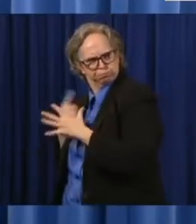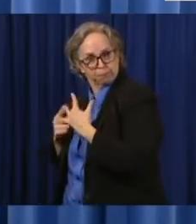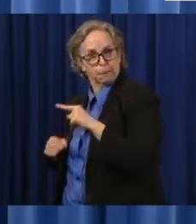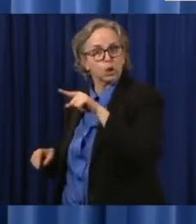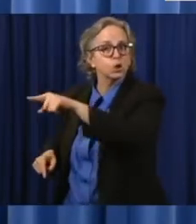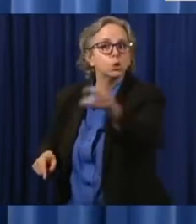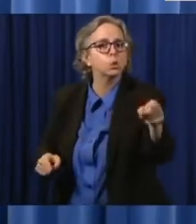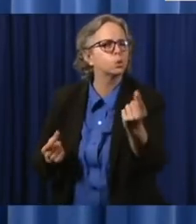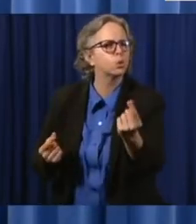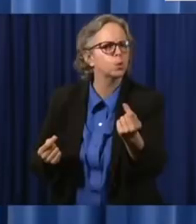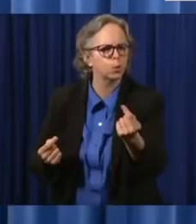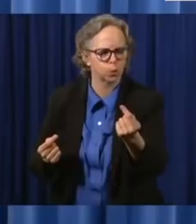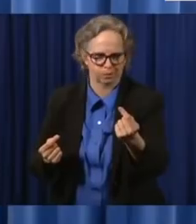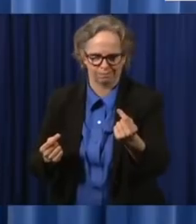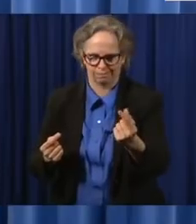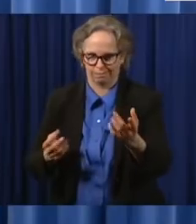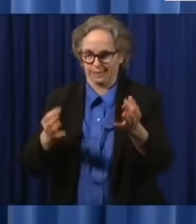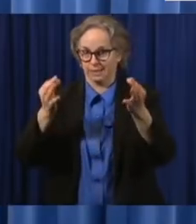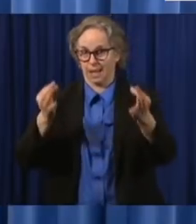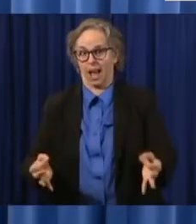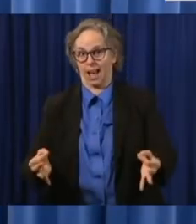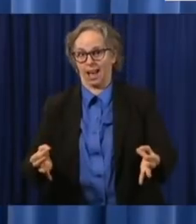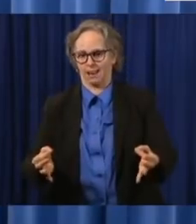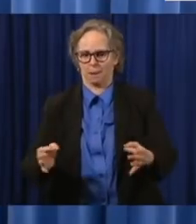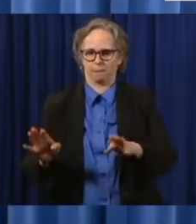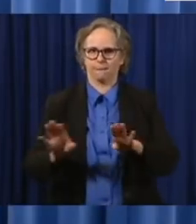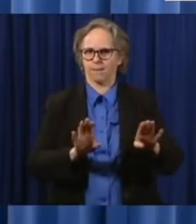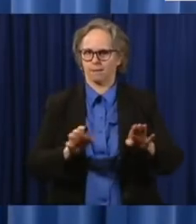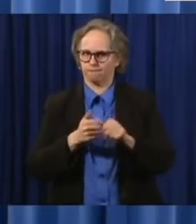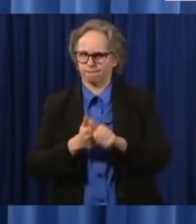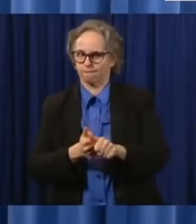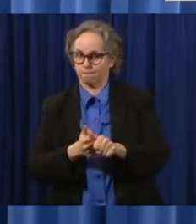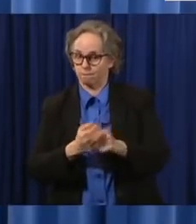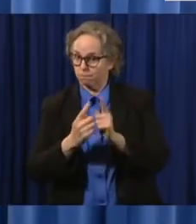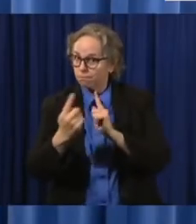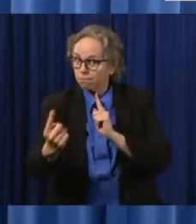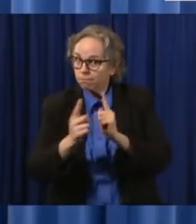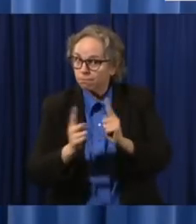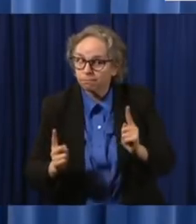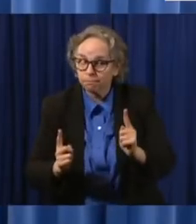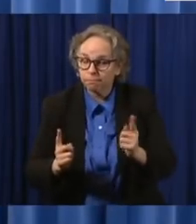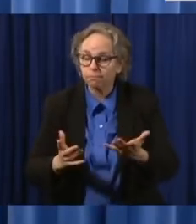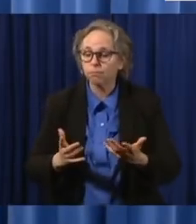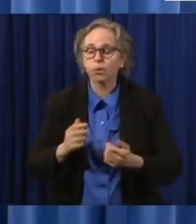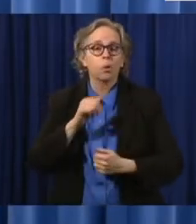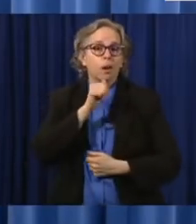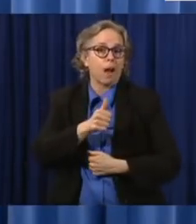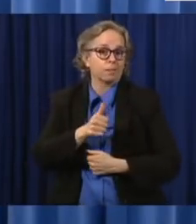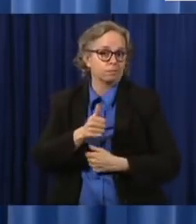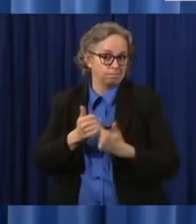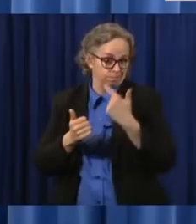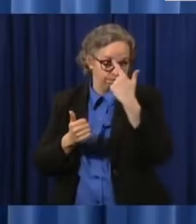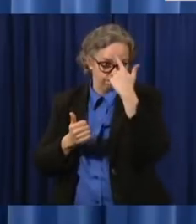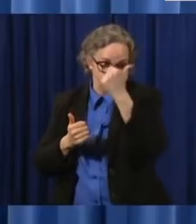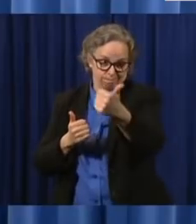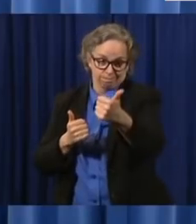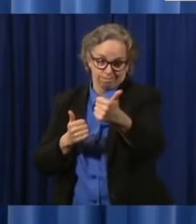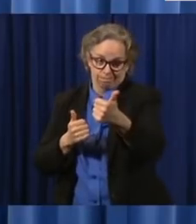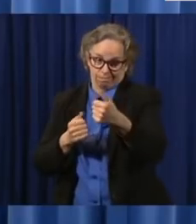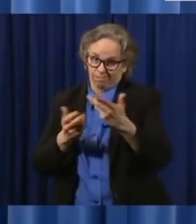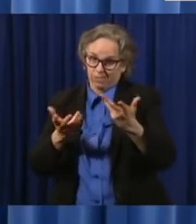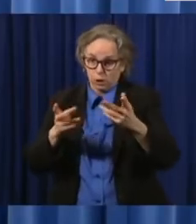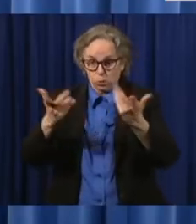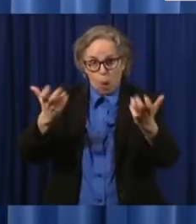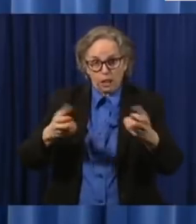going to determine, how much social distancing there is, how much spread there is, and that's going to determine where we're able to go. And I